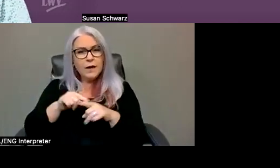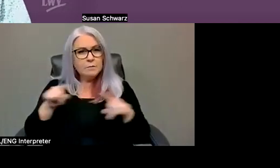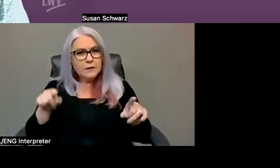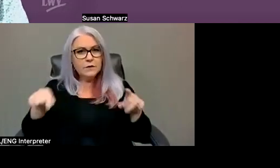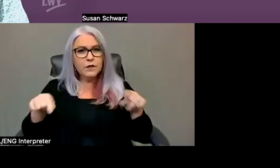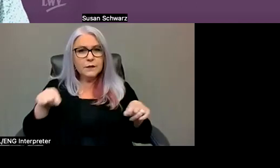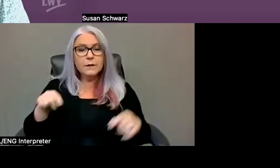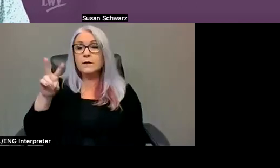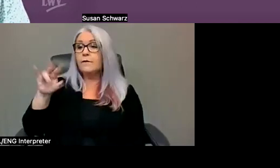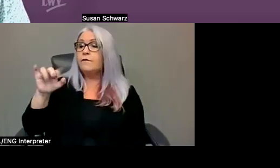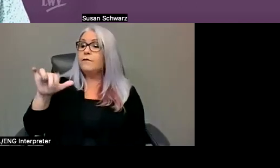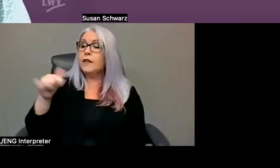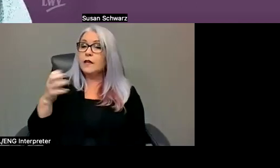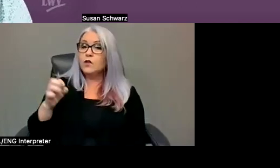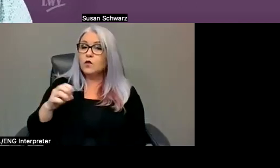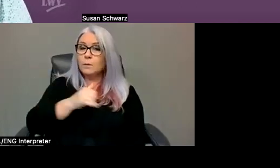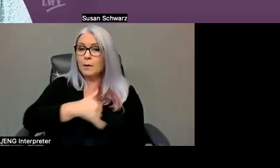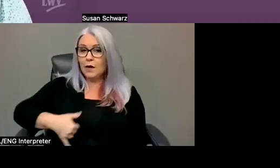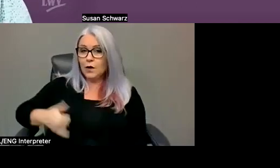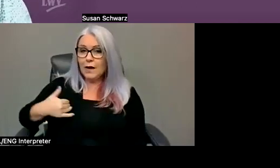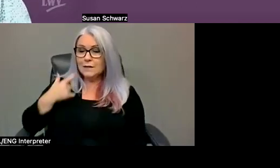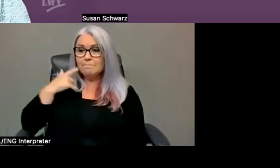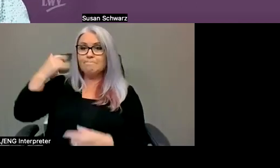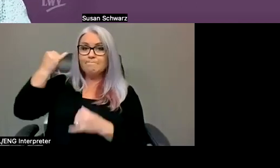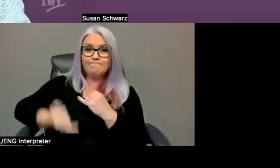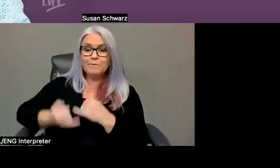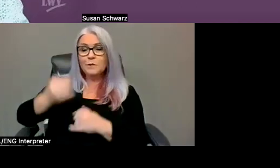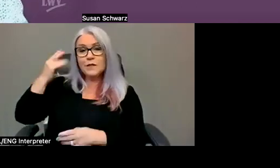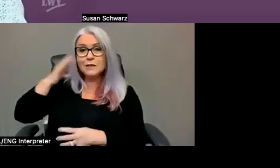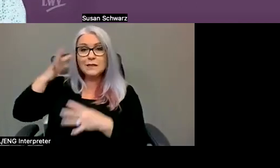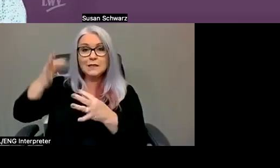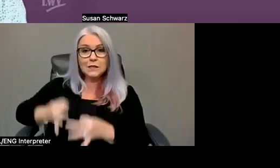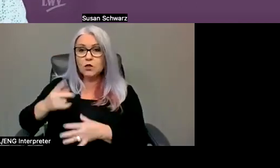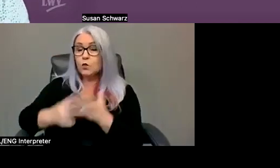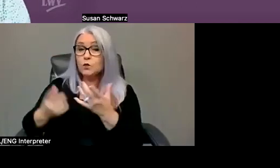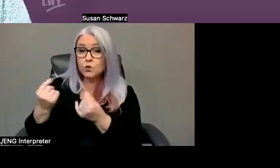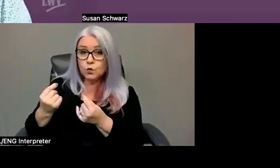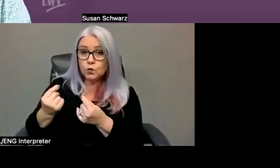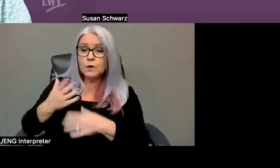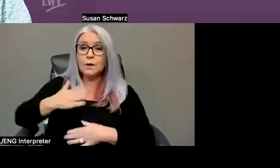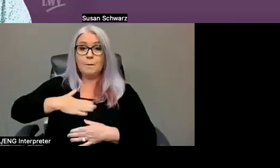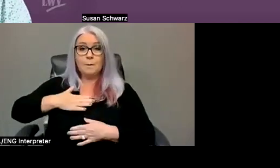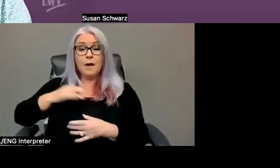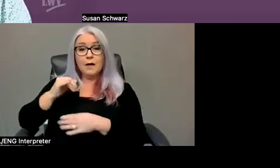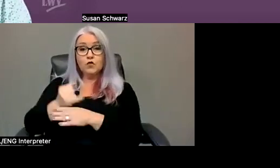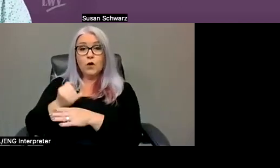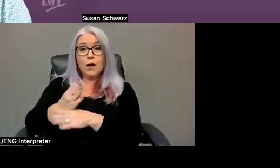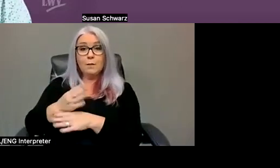mayor has the final decision on what has to be done. And it is my job as the mayor